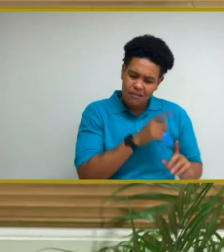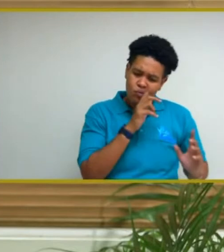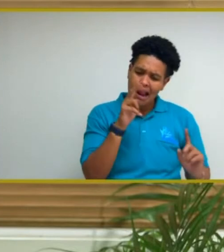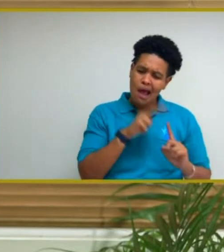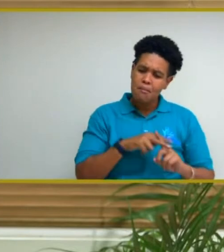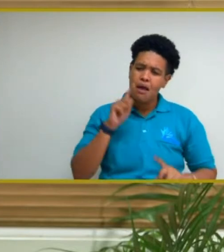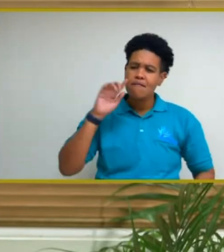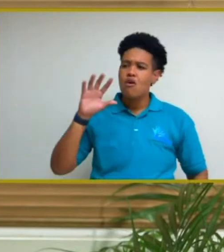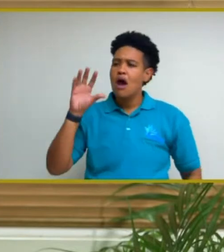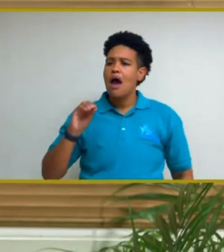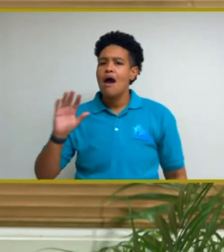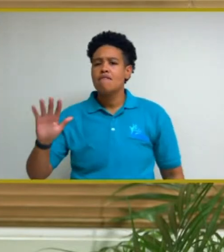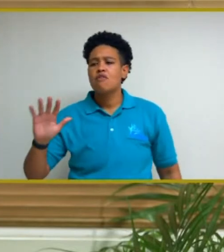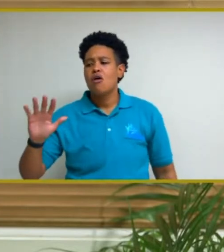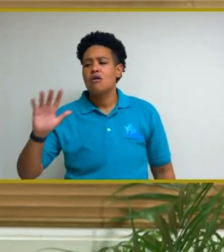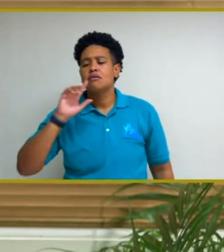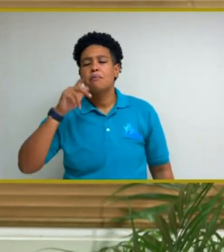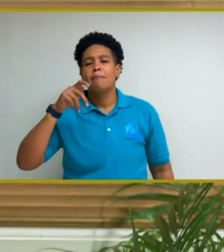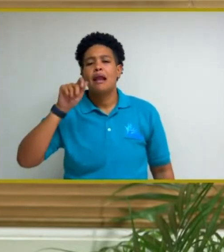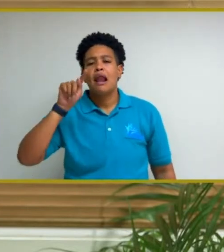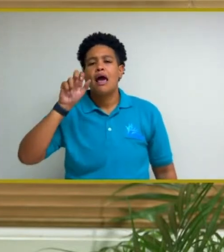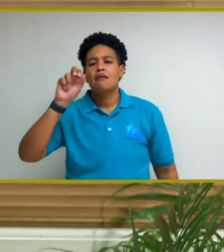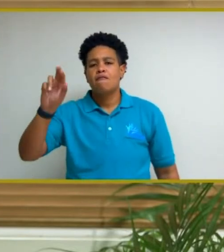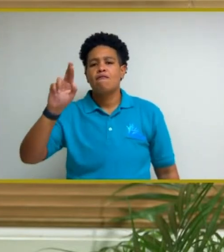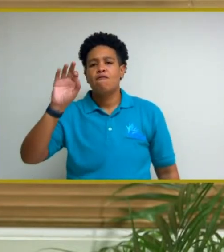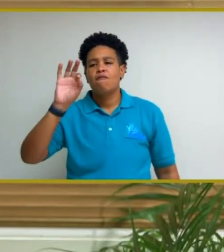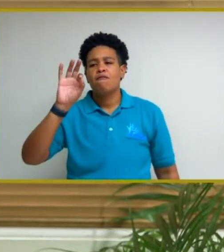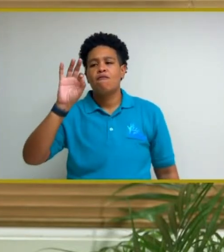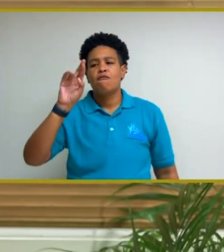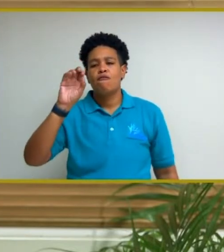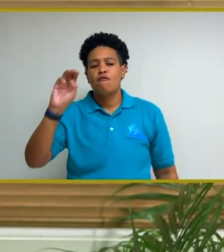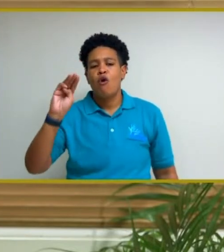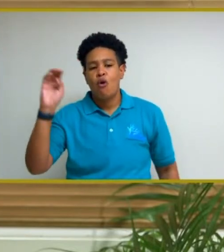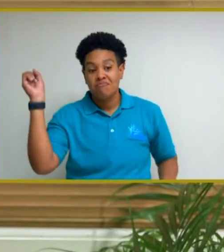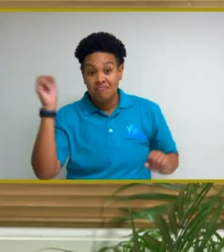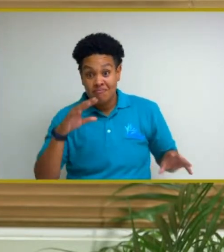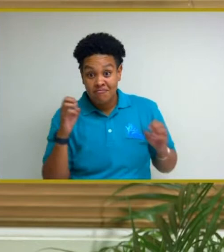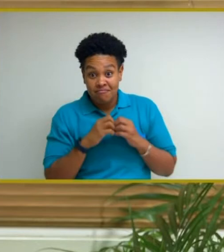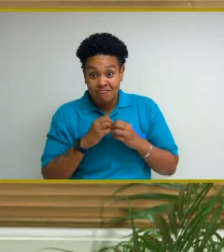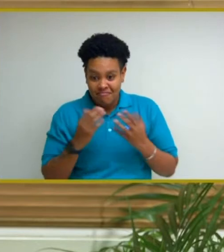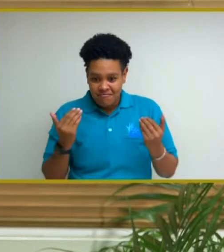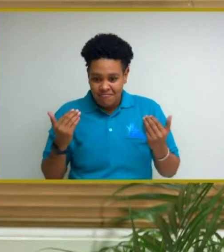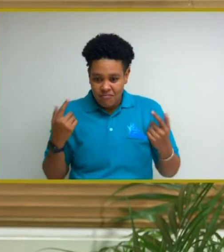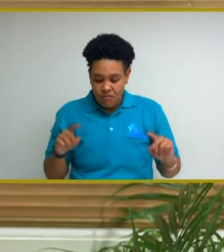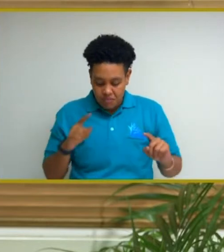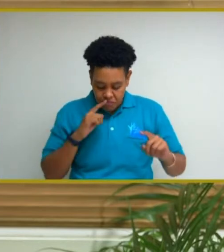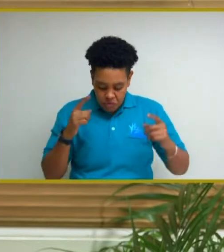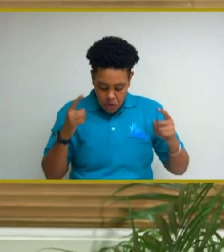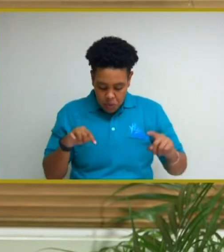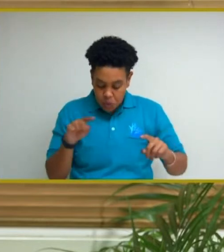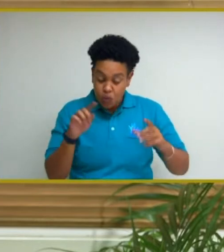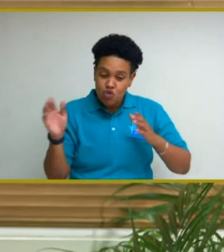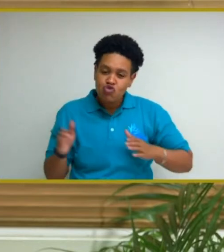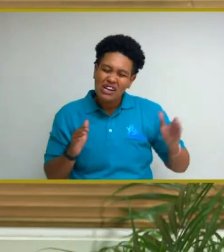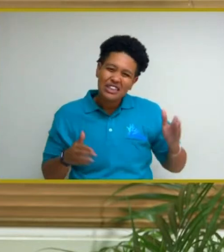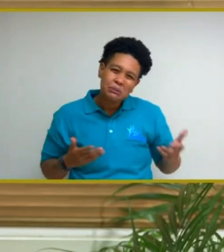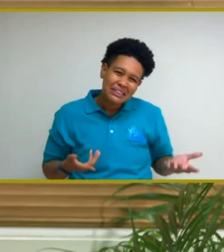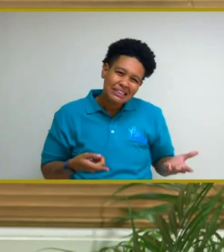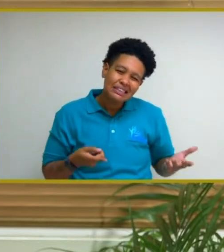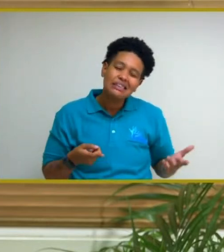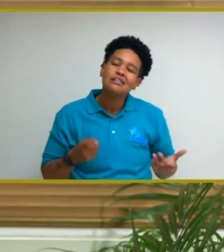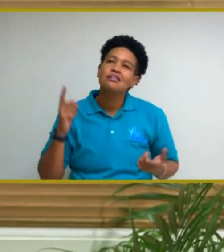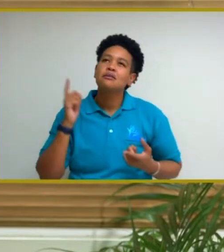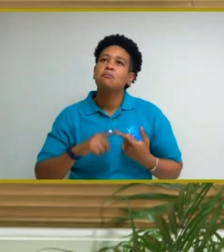for the African platform. And as a consequence, those arrangements and